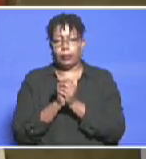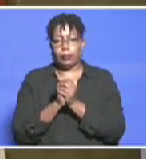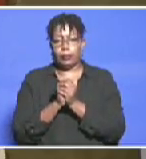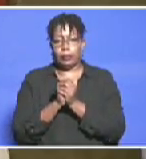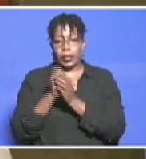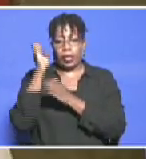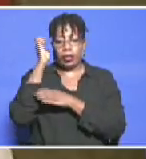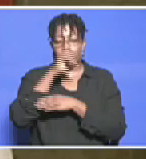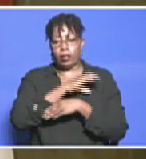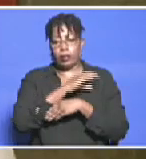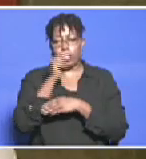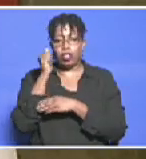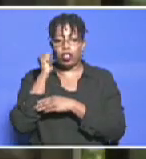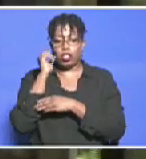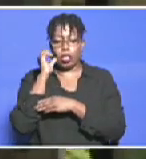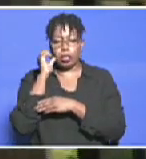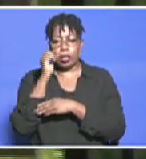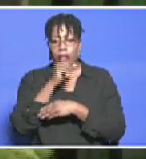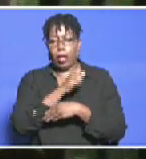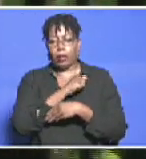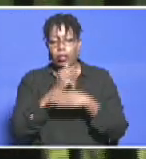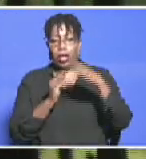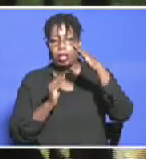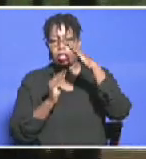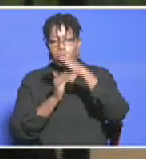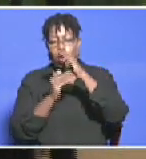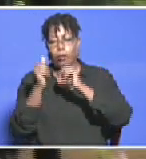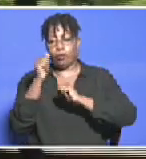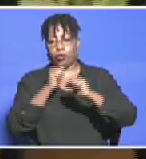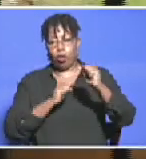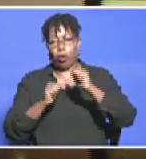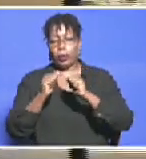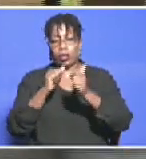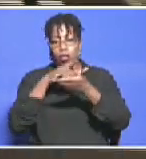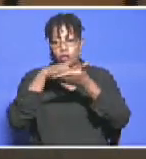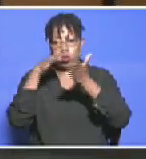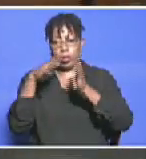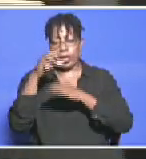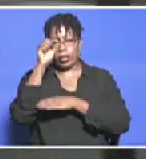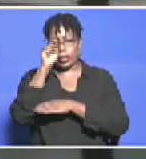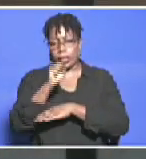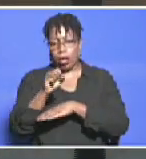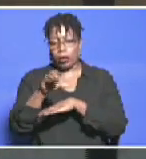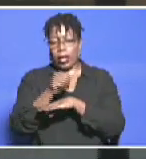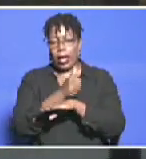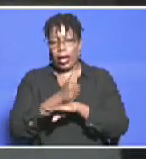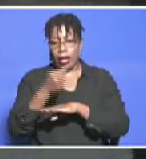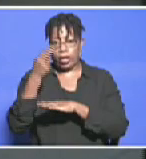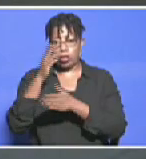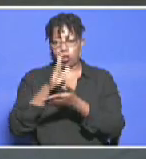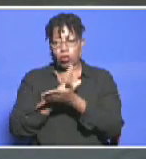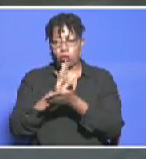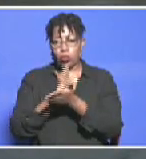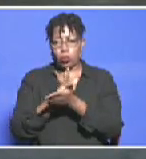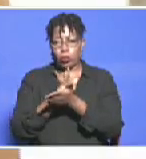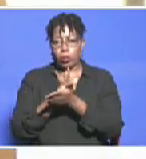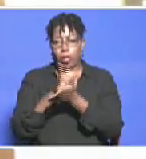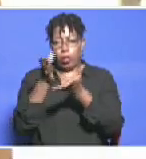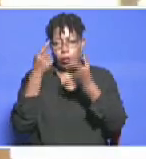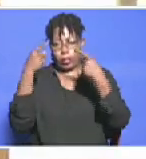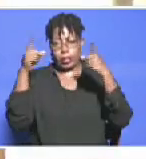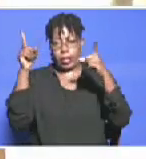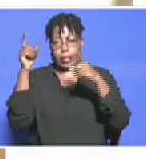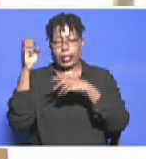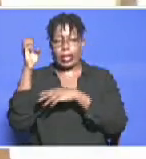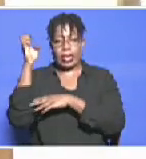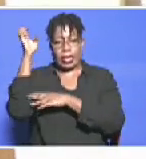Ethan Gibson and Ashanti Andrews are top performing students at the South Andros High School. They both share a drive for success. Ethan is